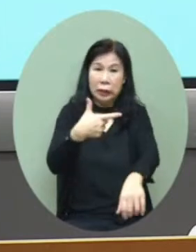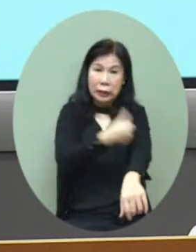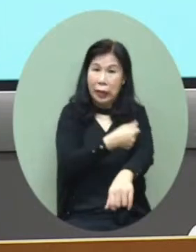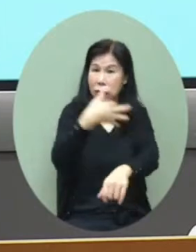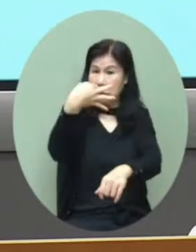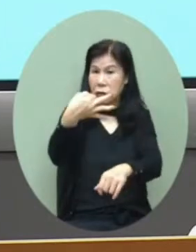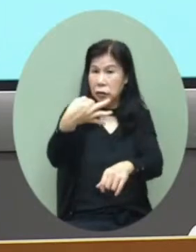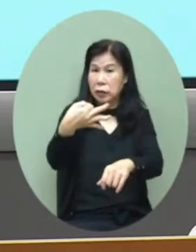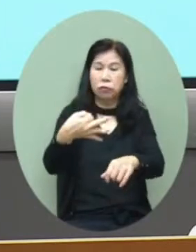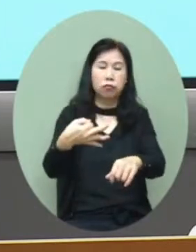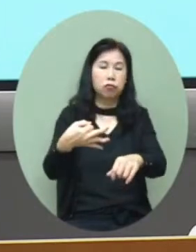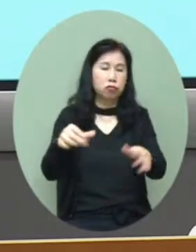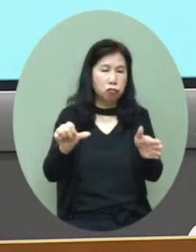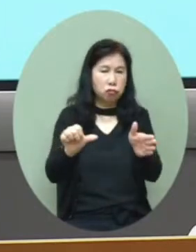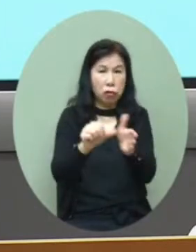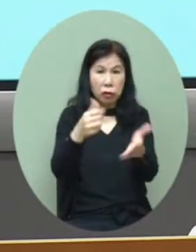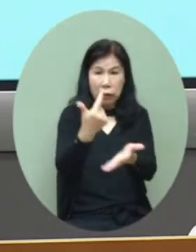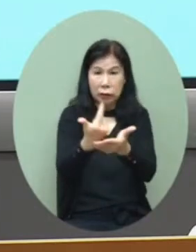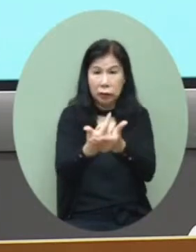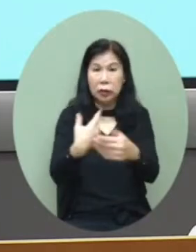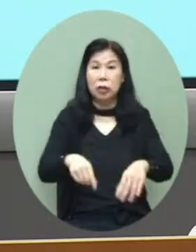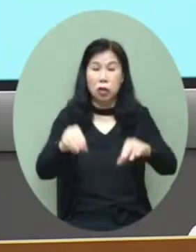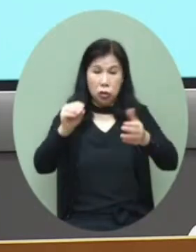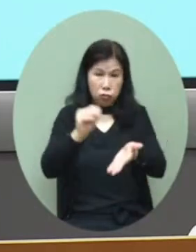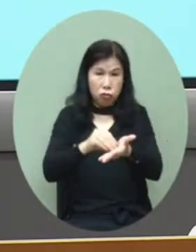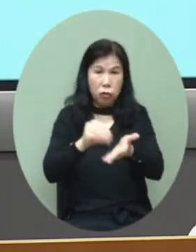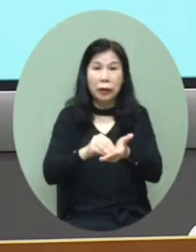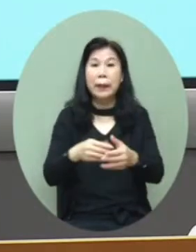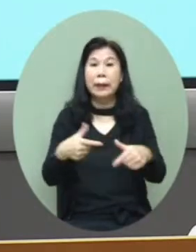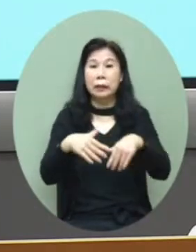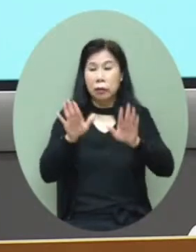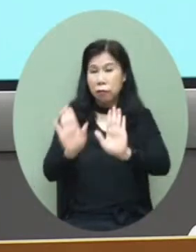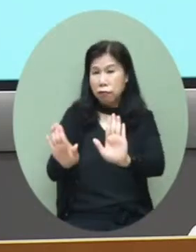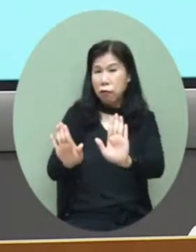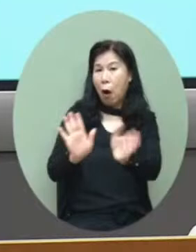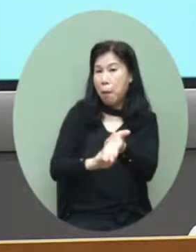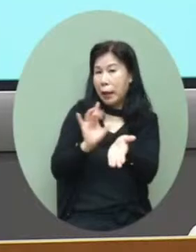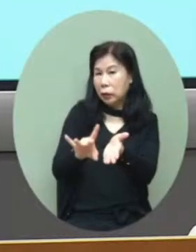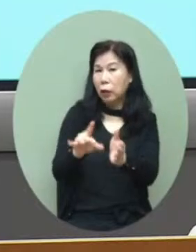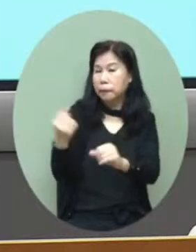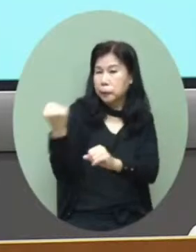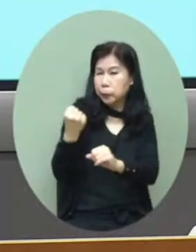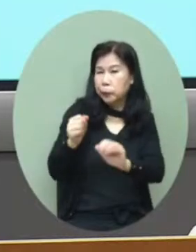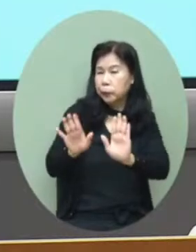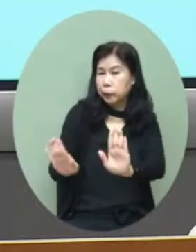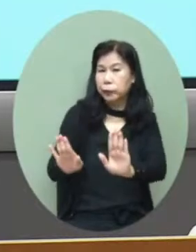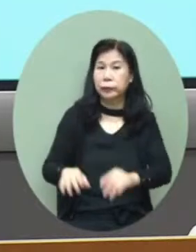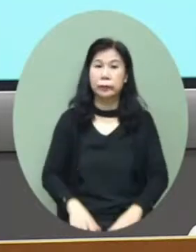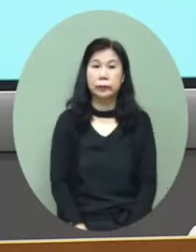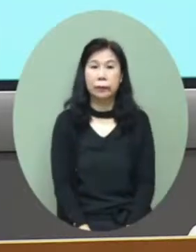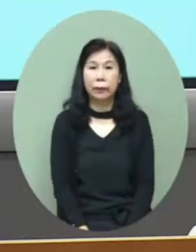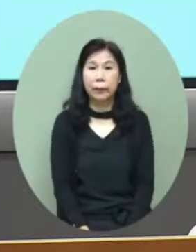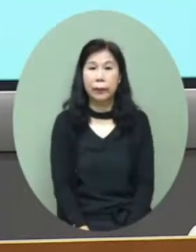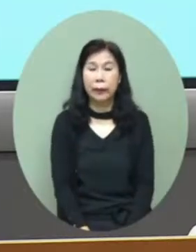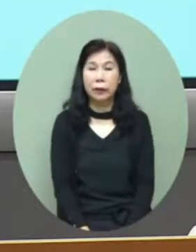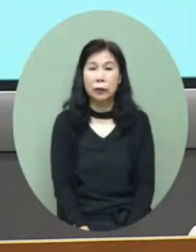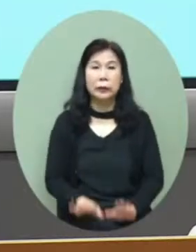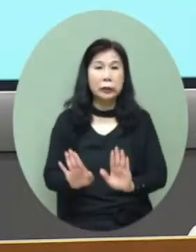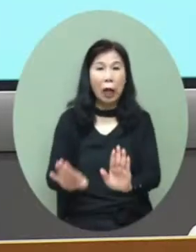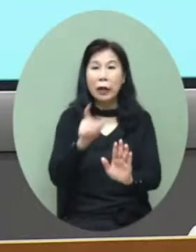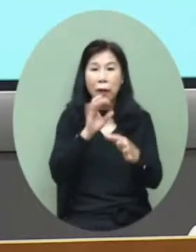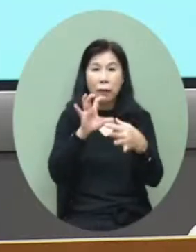We ask you not to be complacent. 3 doses is the minimum. This will give